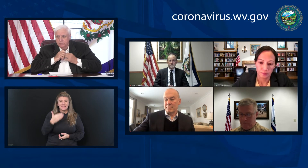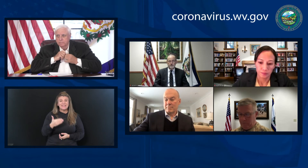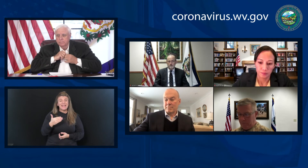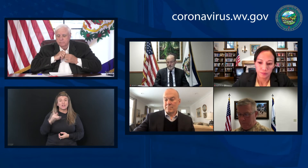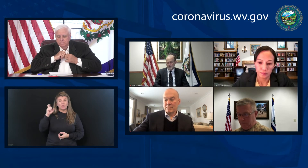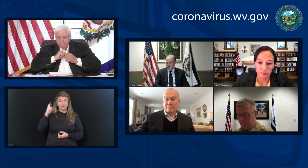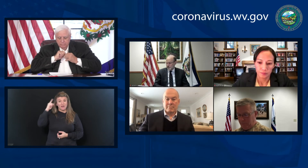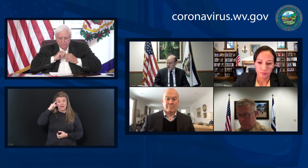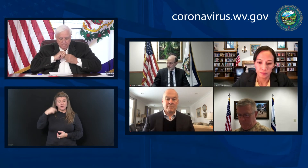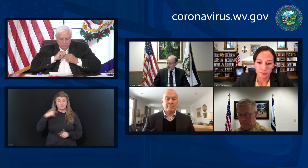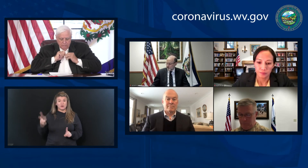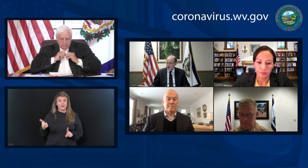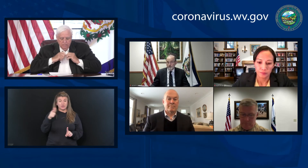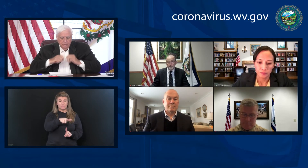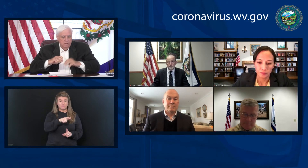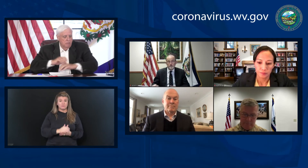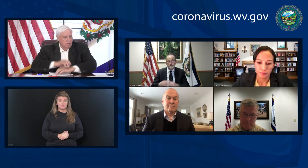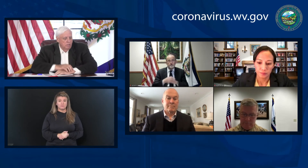Governor, I'll turn it back to you.